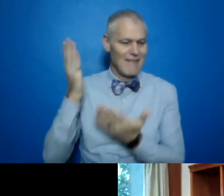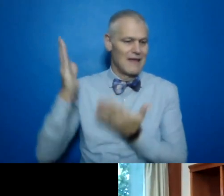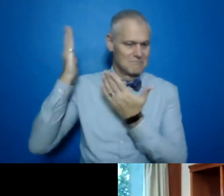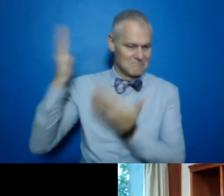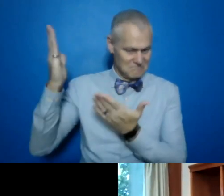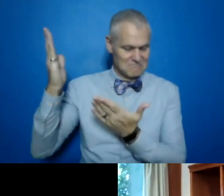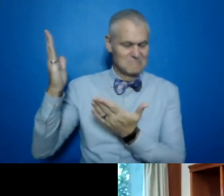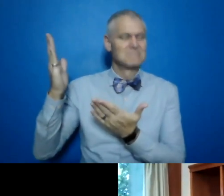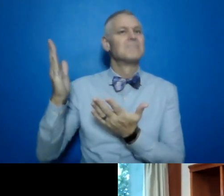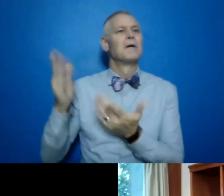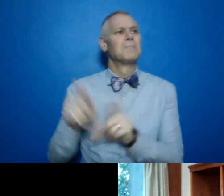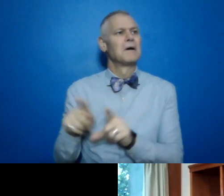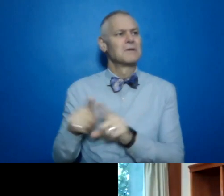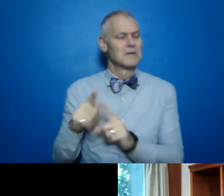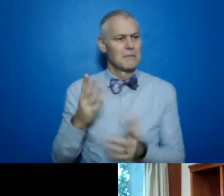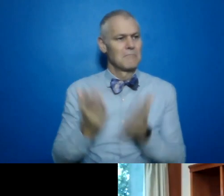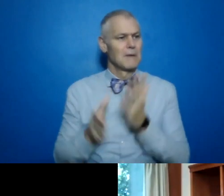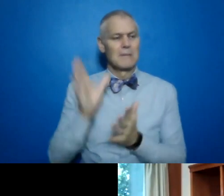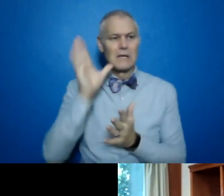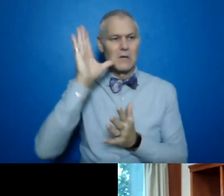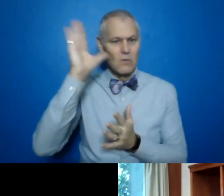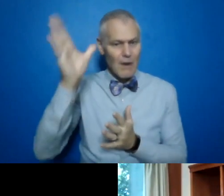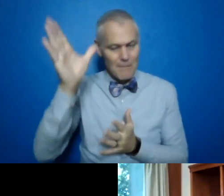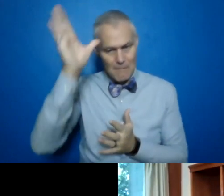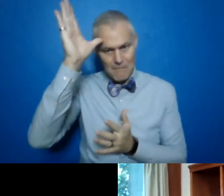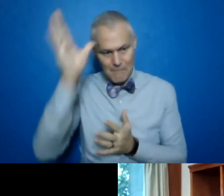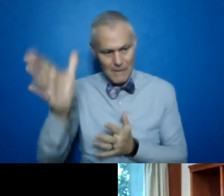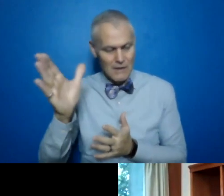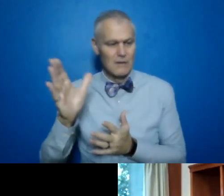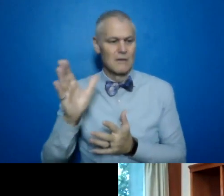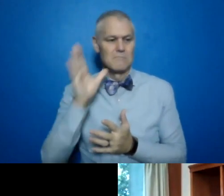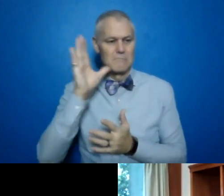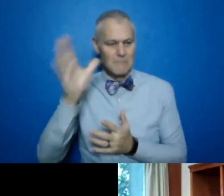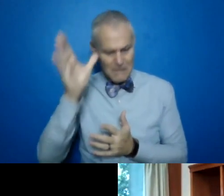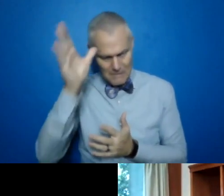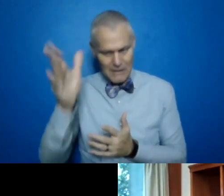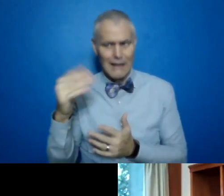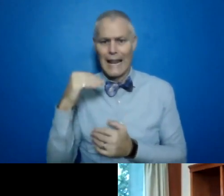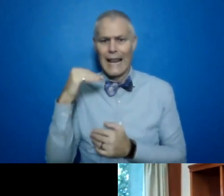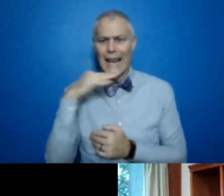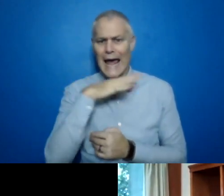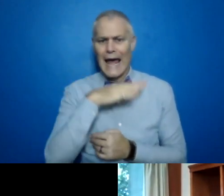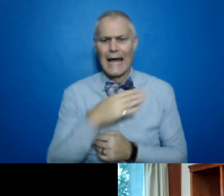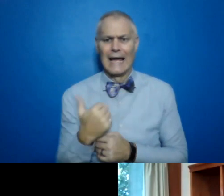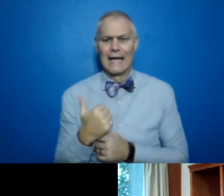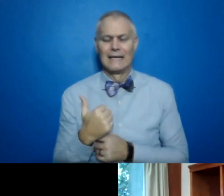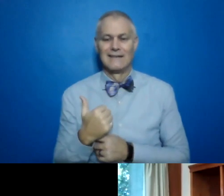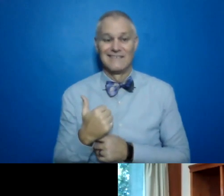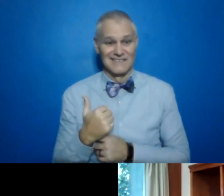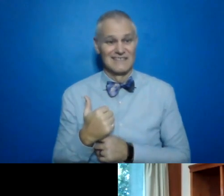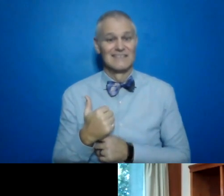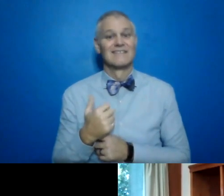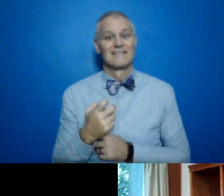then I'm also saying that maybe my grandparents and my parents were liars. And that's really